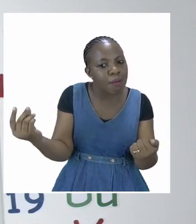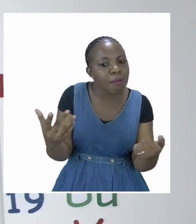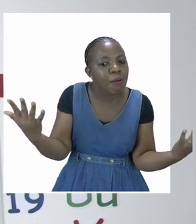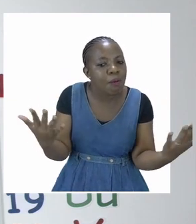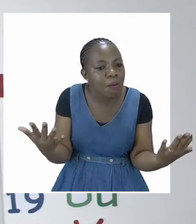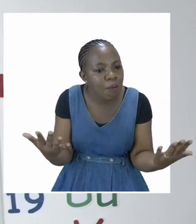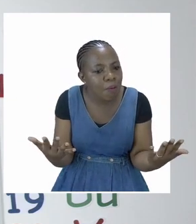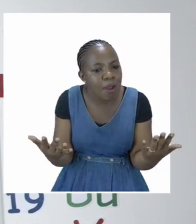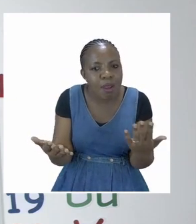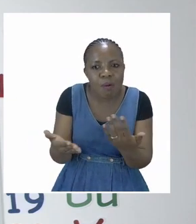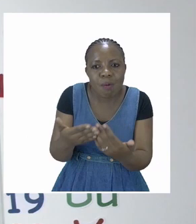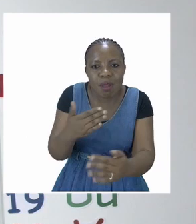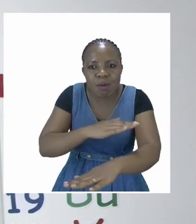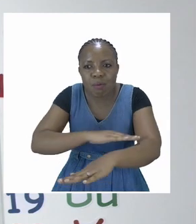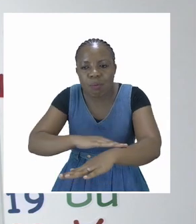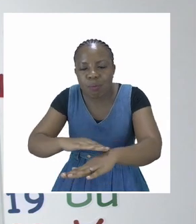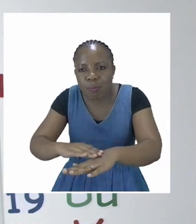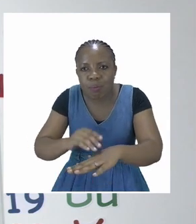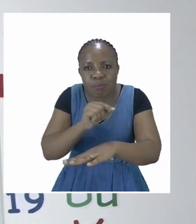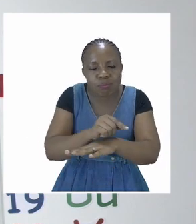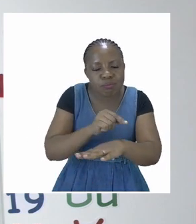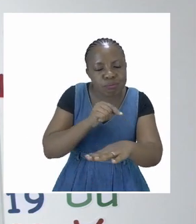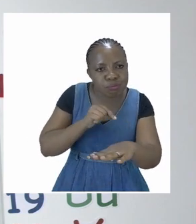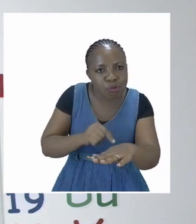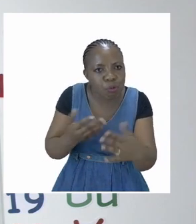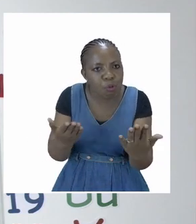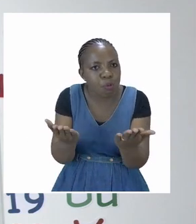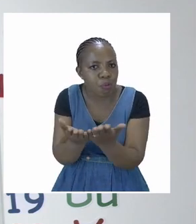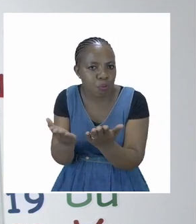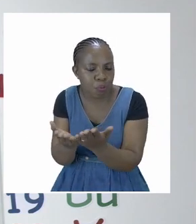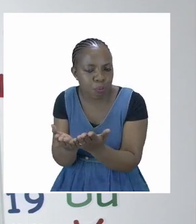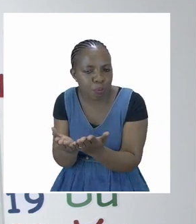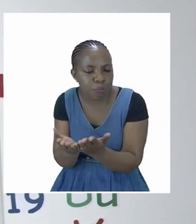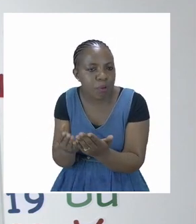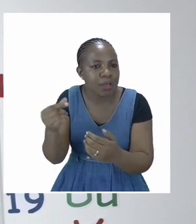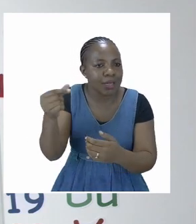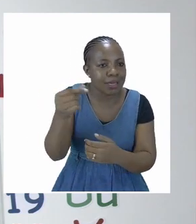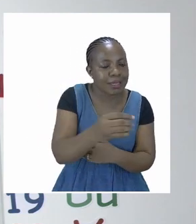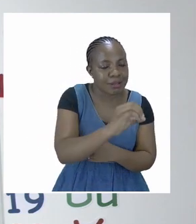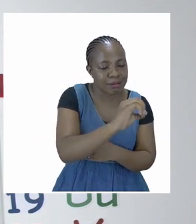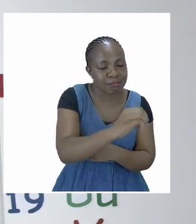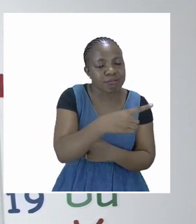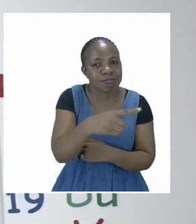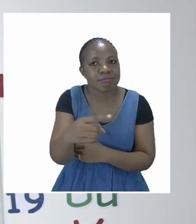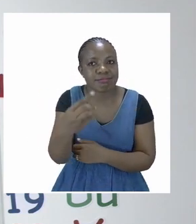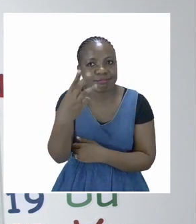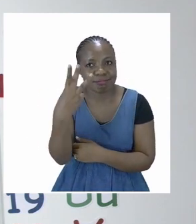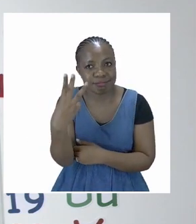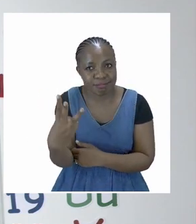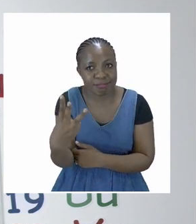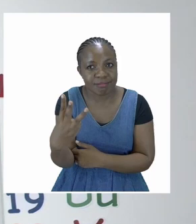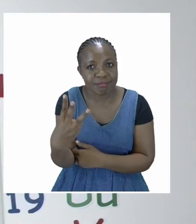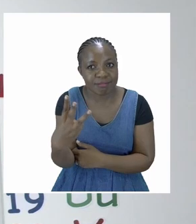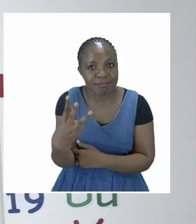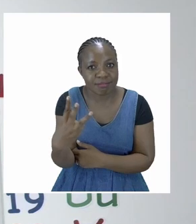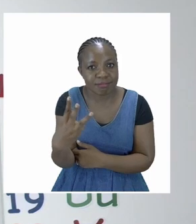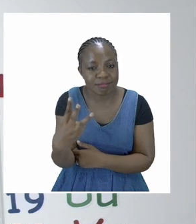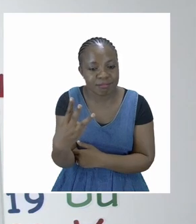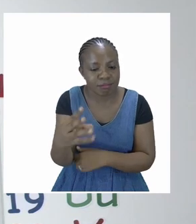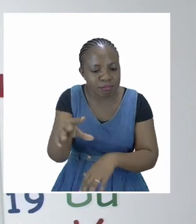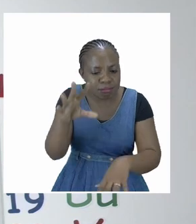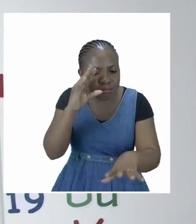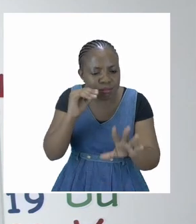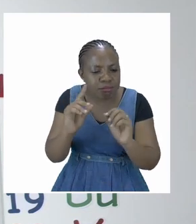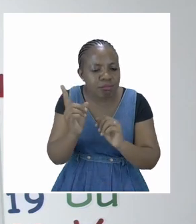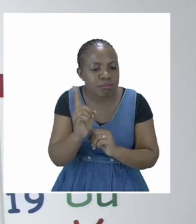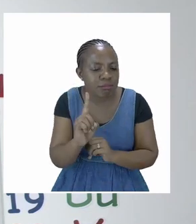to Thursday for pre-primary up until grade 3. The lessons are for listening